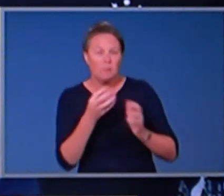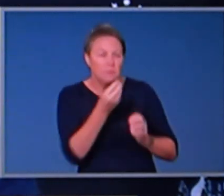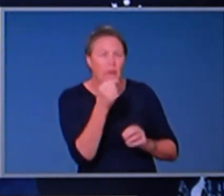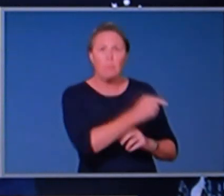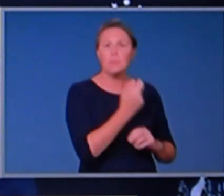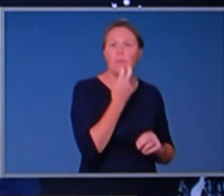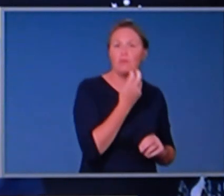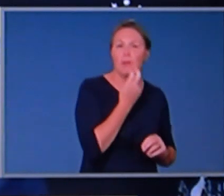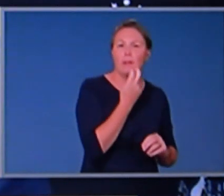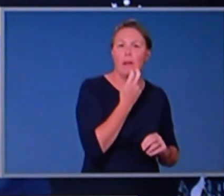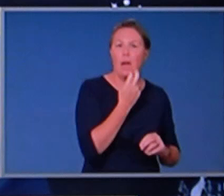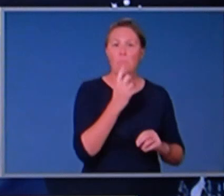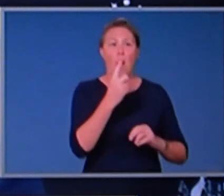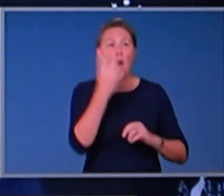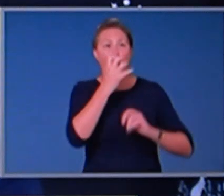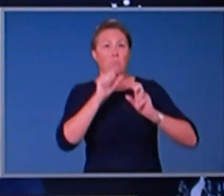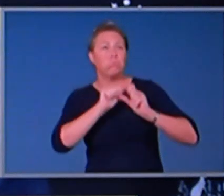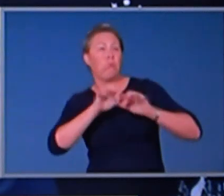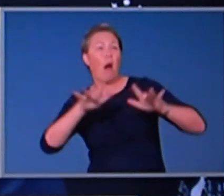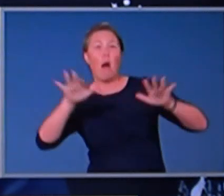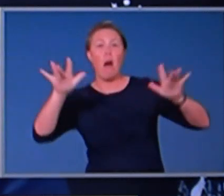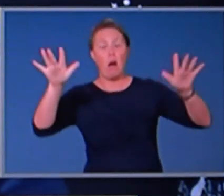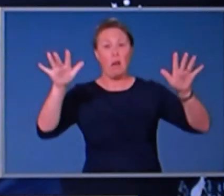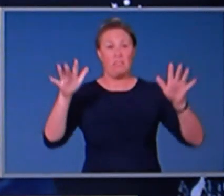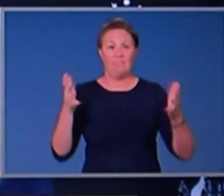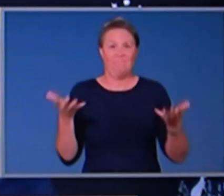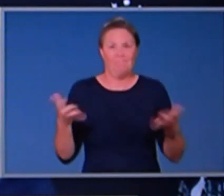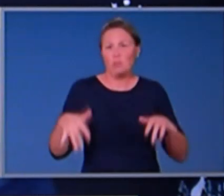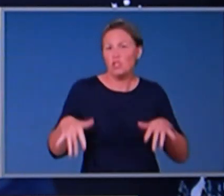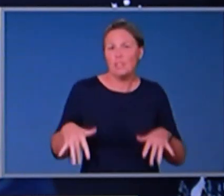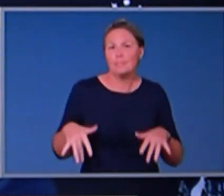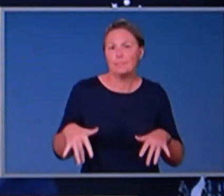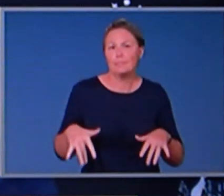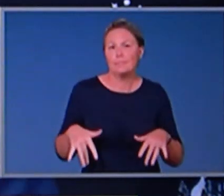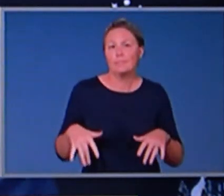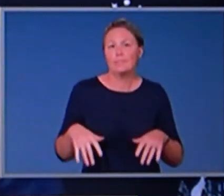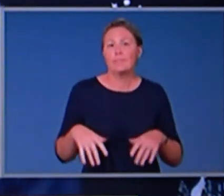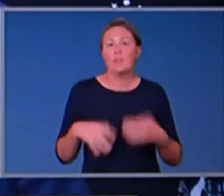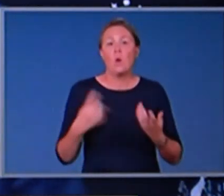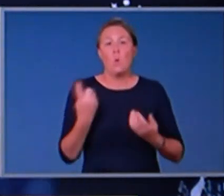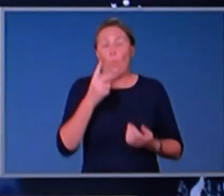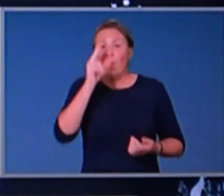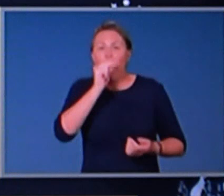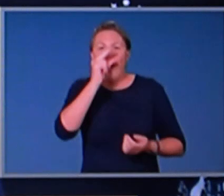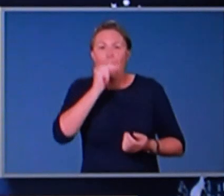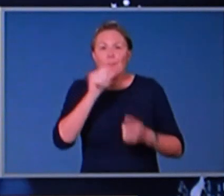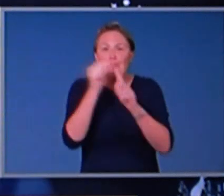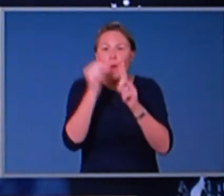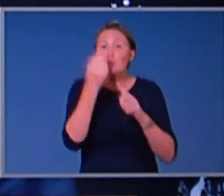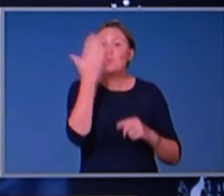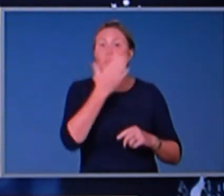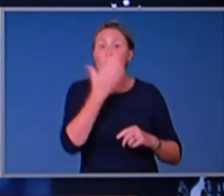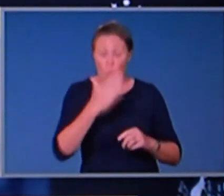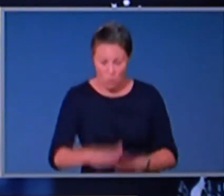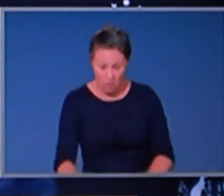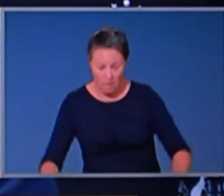of widespread transmission in school children, particularly younger school children, where the risk is perceived by teachers